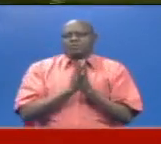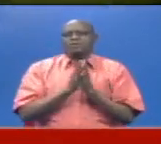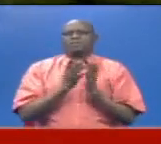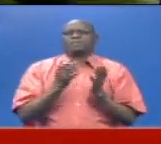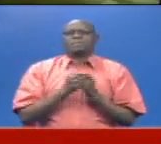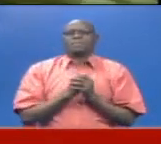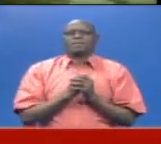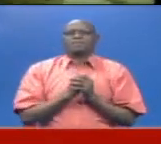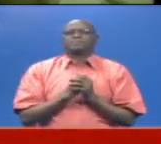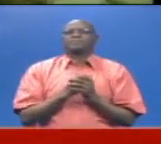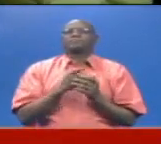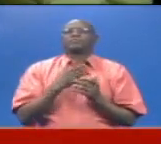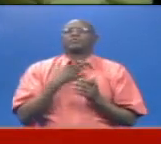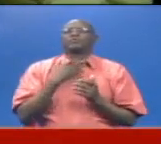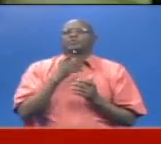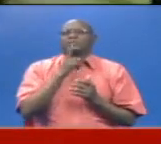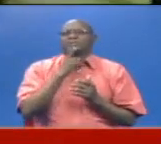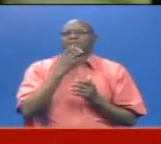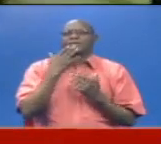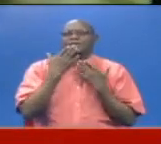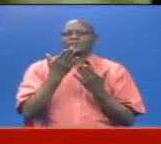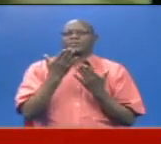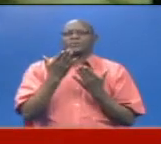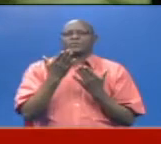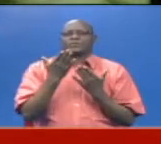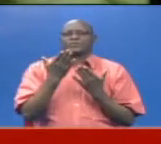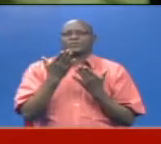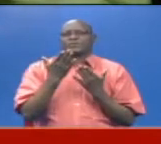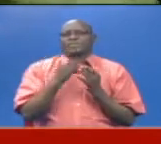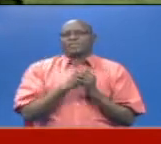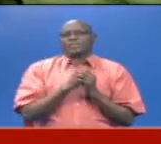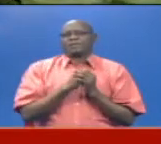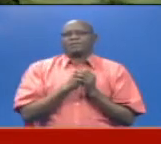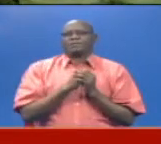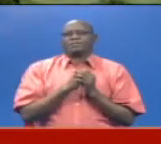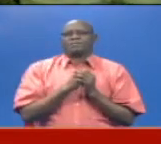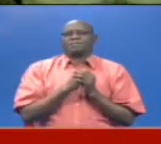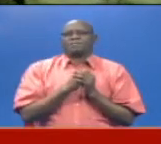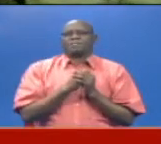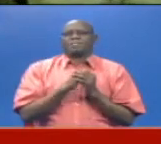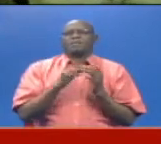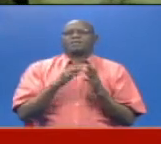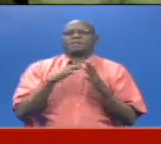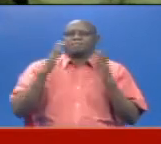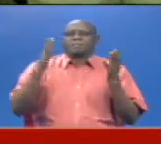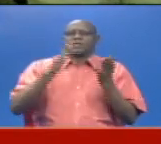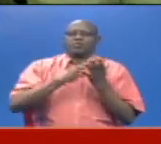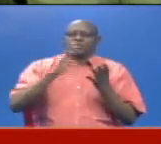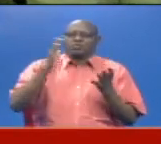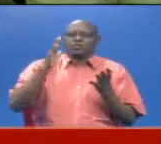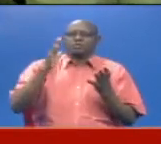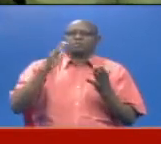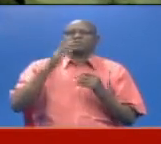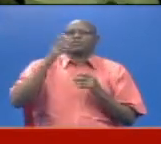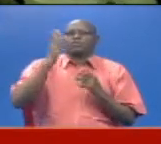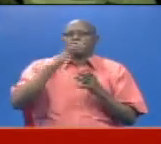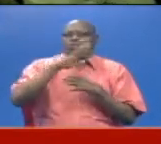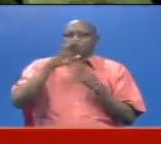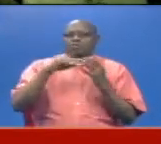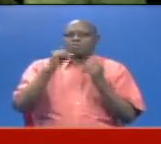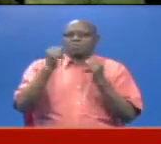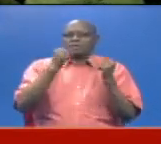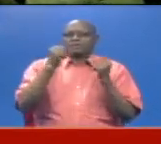I want to say thank you. The biggest glory goes to the Almighty, who has kept this country